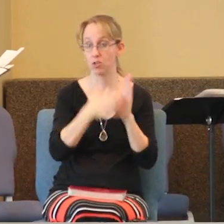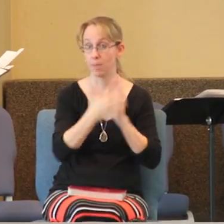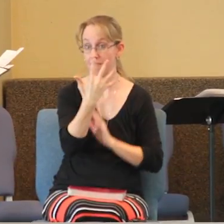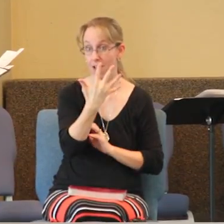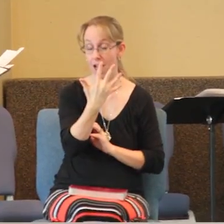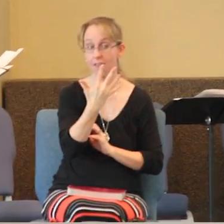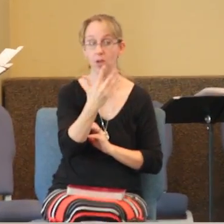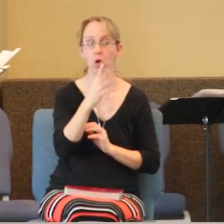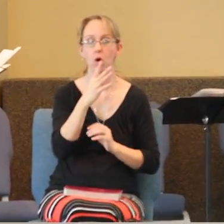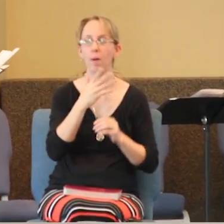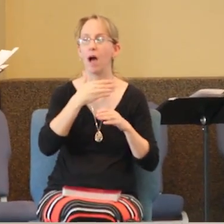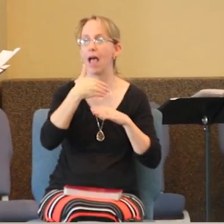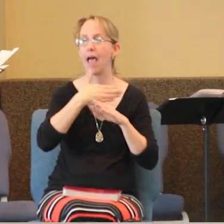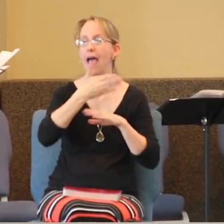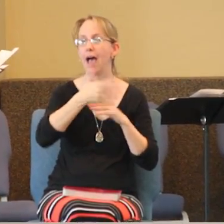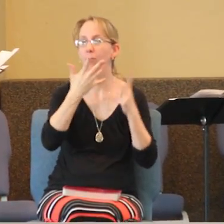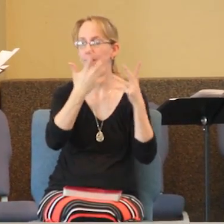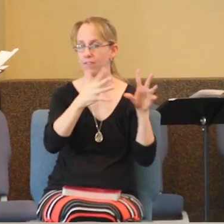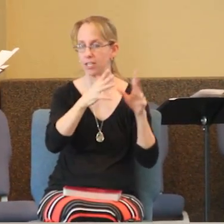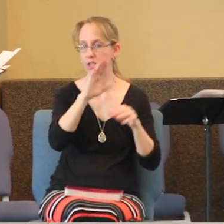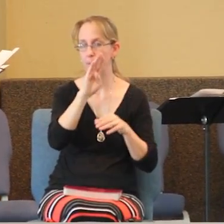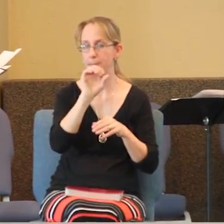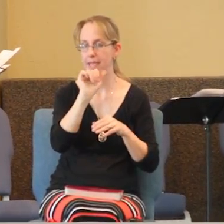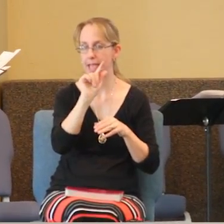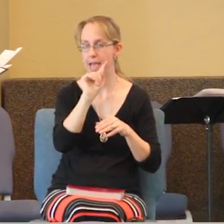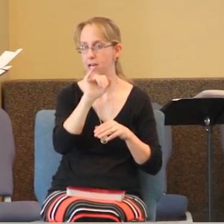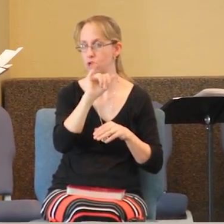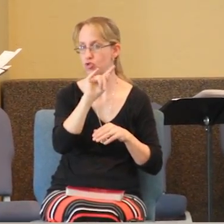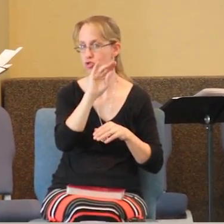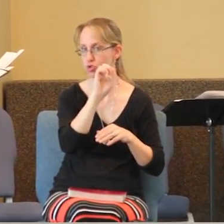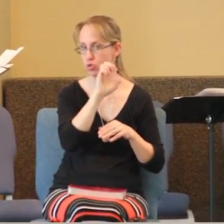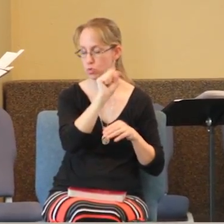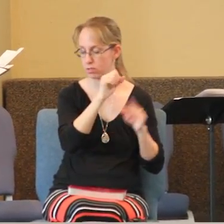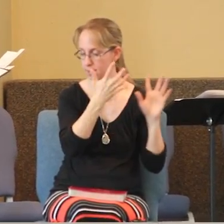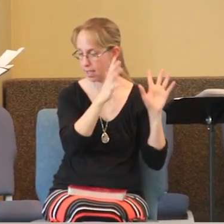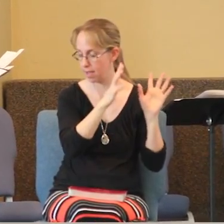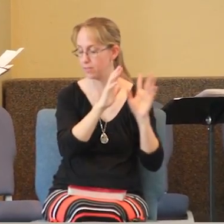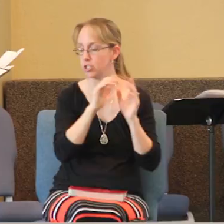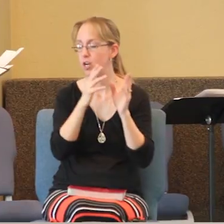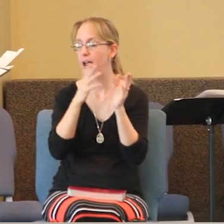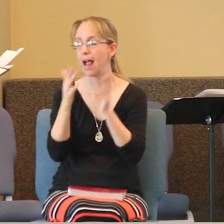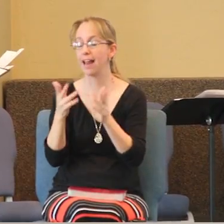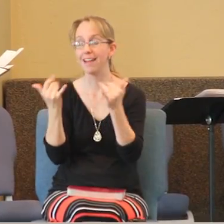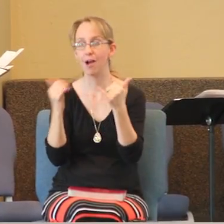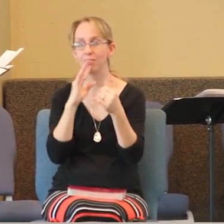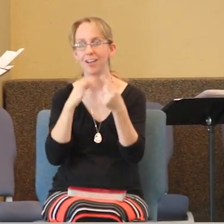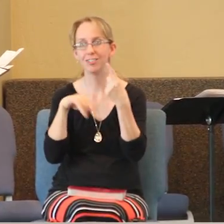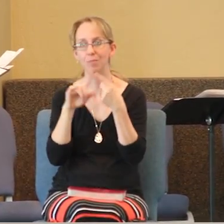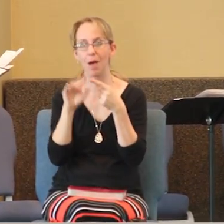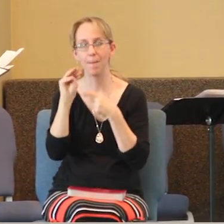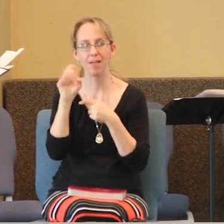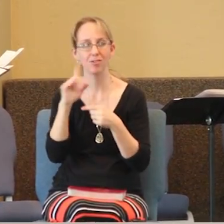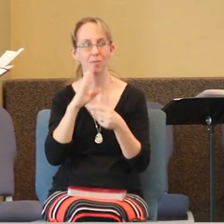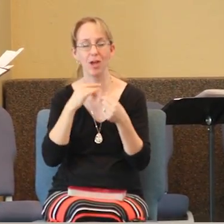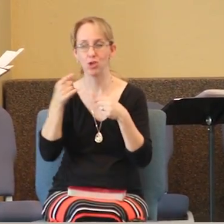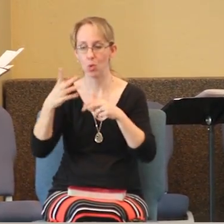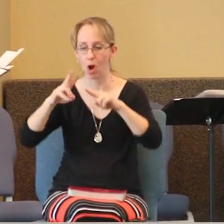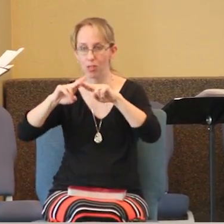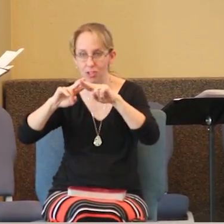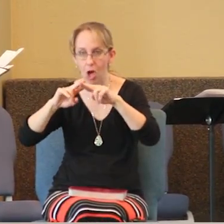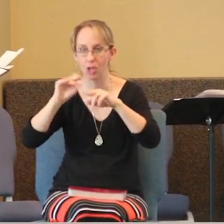Matthew chapter 5, once we get past the Beatitudes, and Matthew writes that you are the salt of the